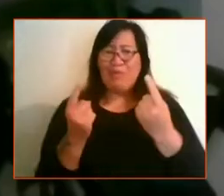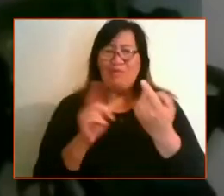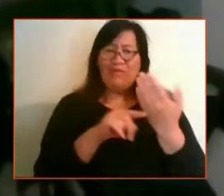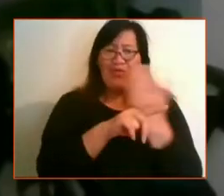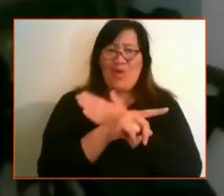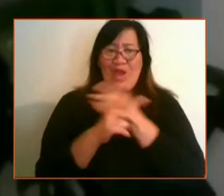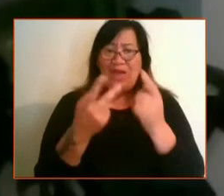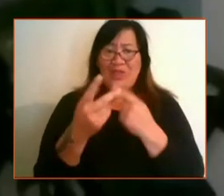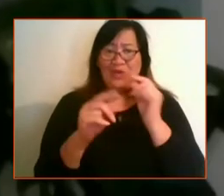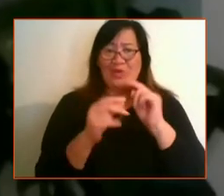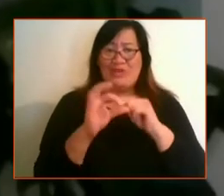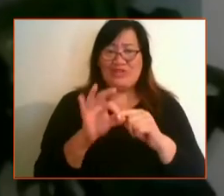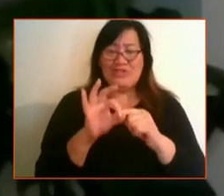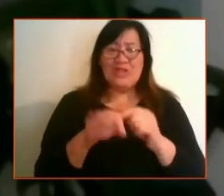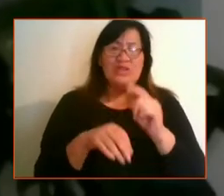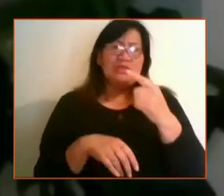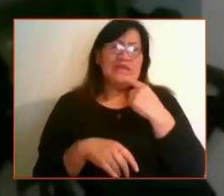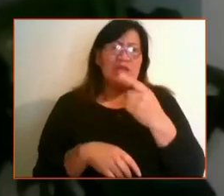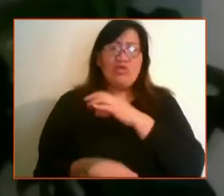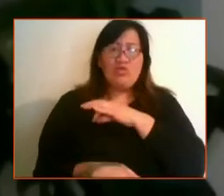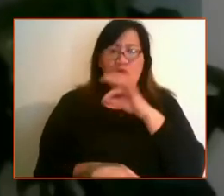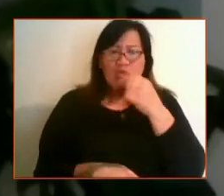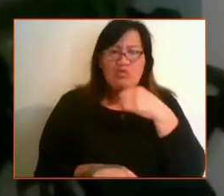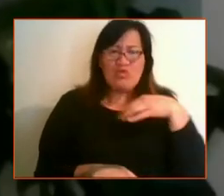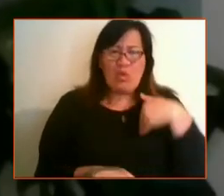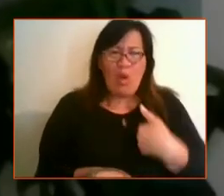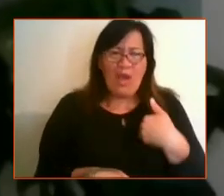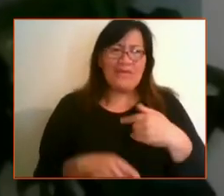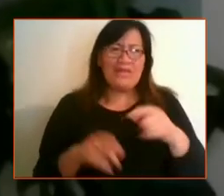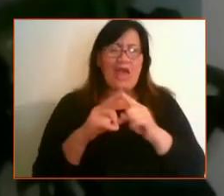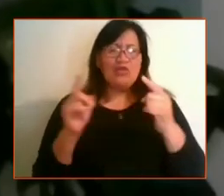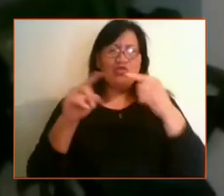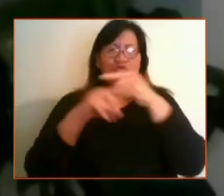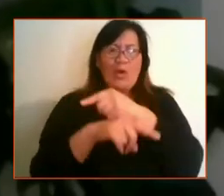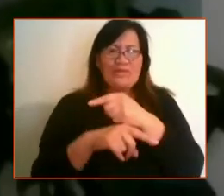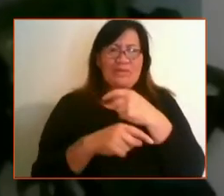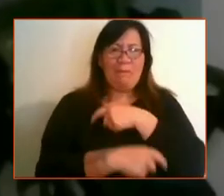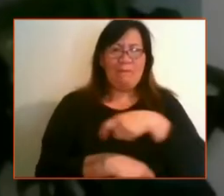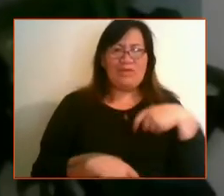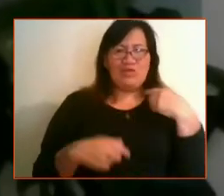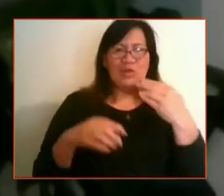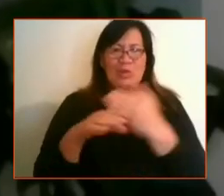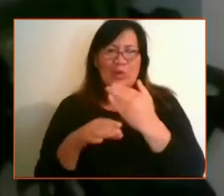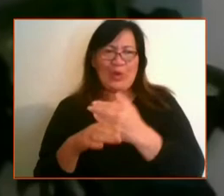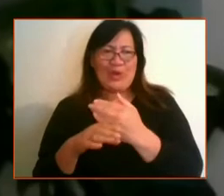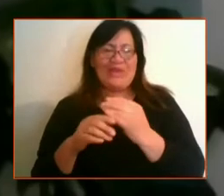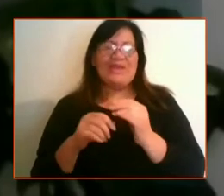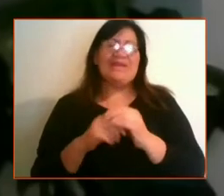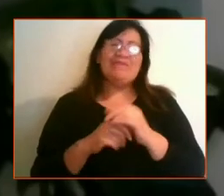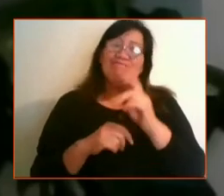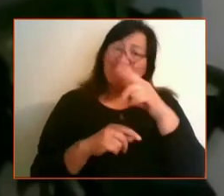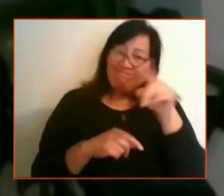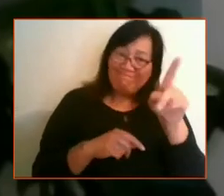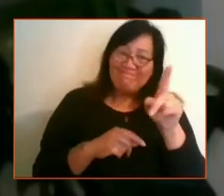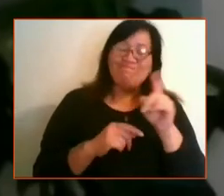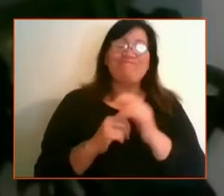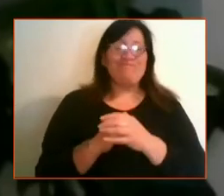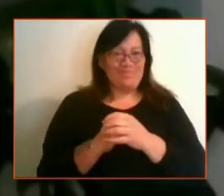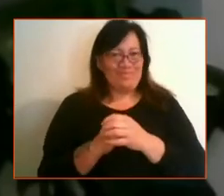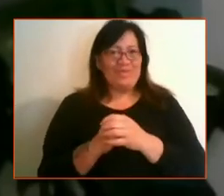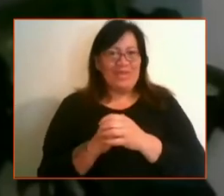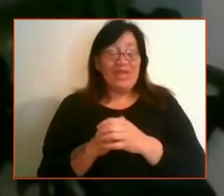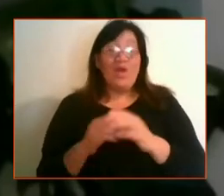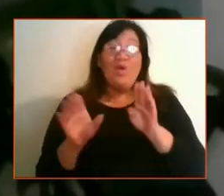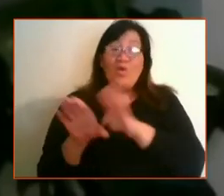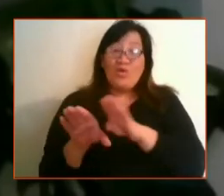is requiring of that cross-sectoral, cross-ministerial mahi. And therein, I also, you know,